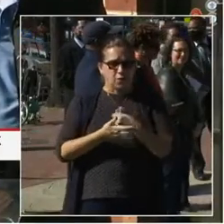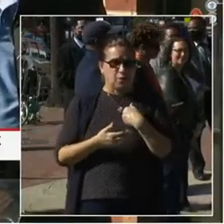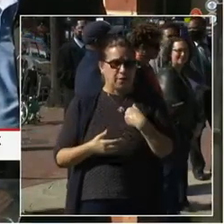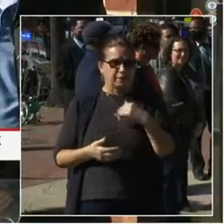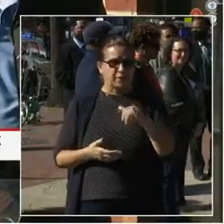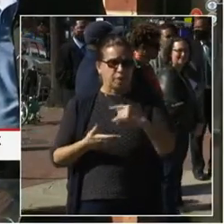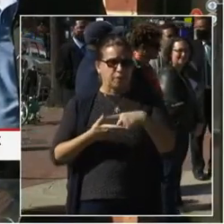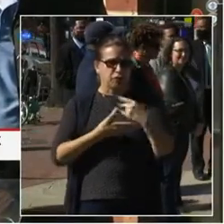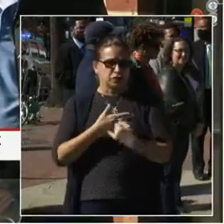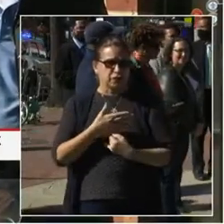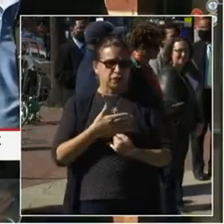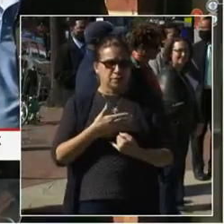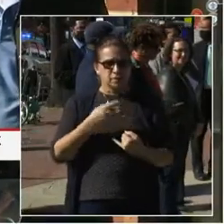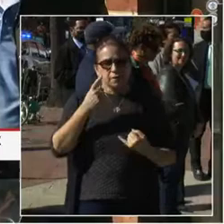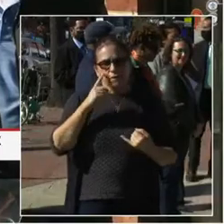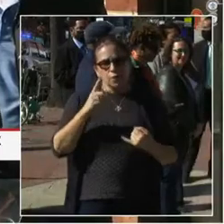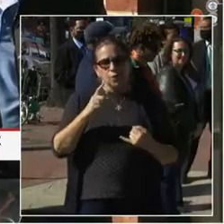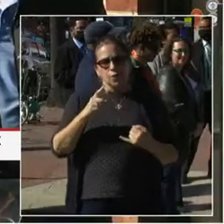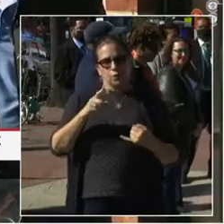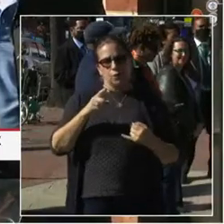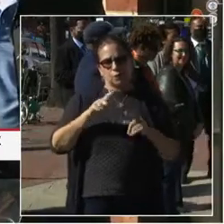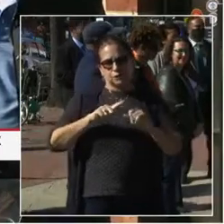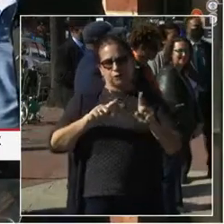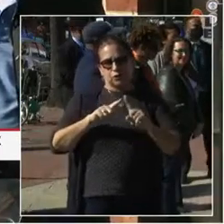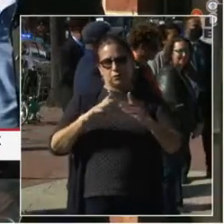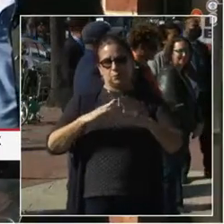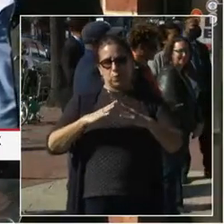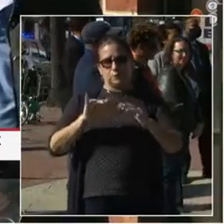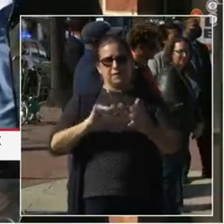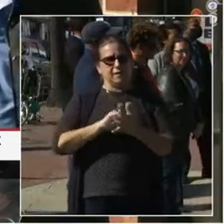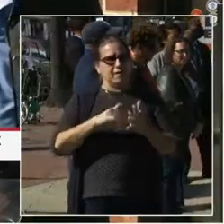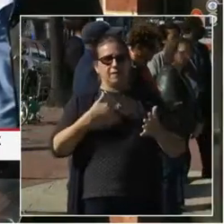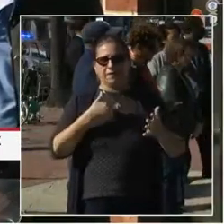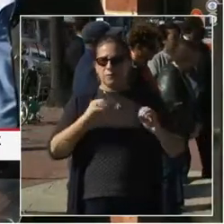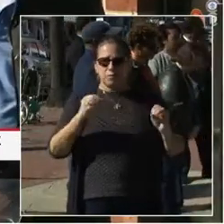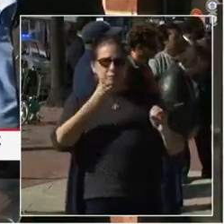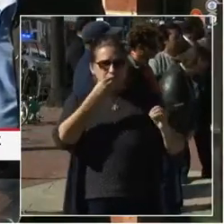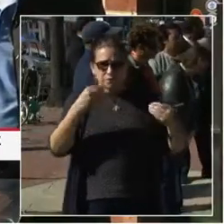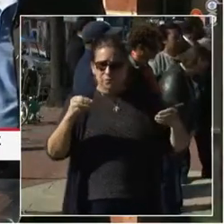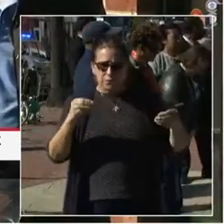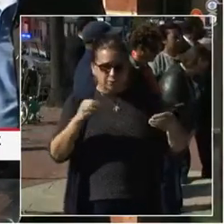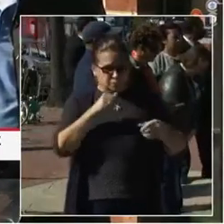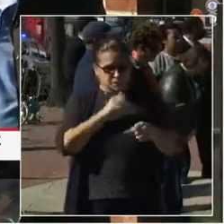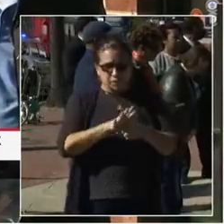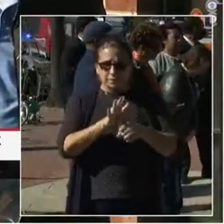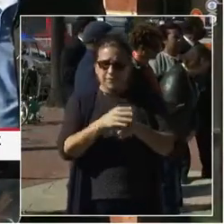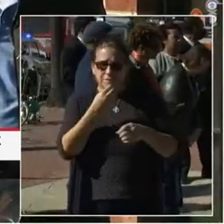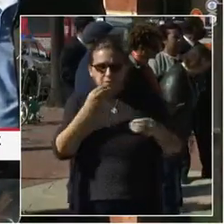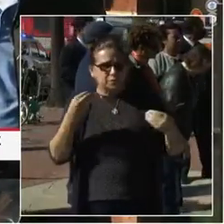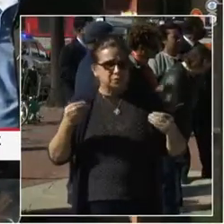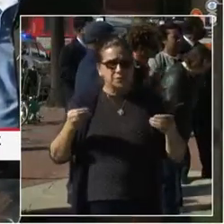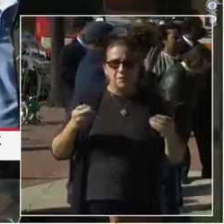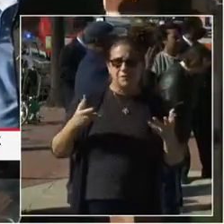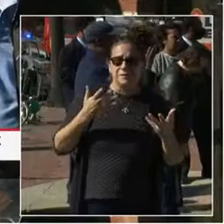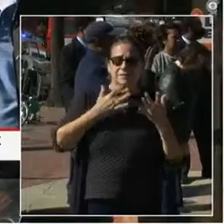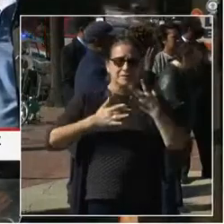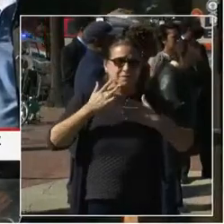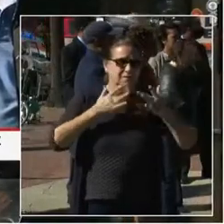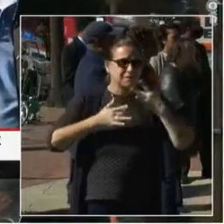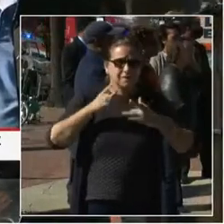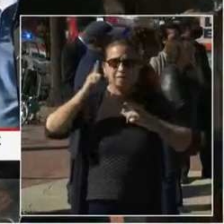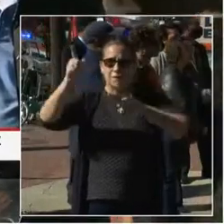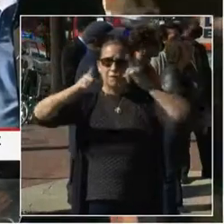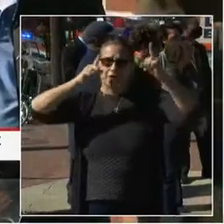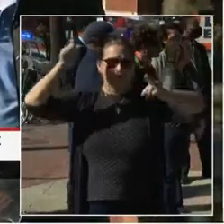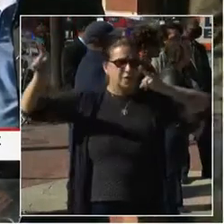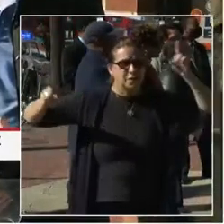access points in places that don't have as good a food access point as we need them to have. And so the mayor went through a couple